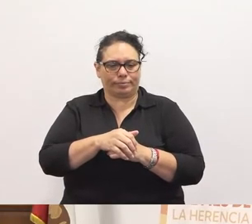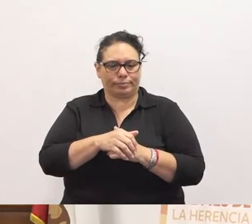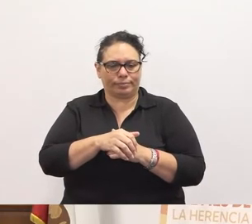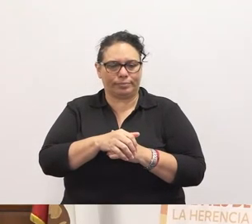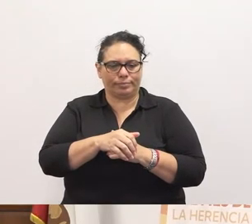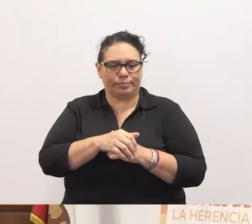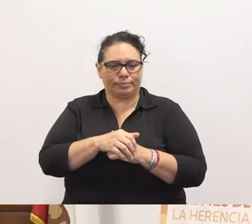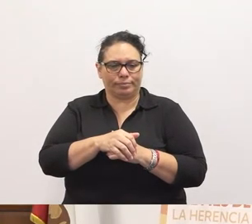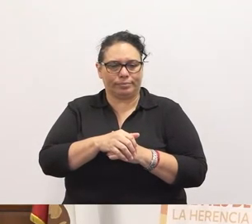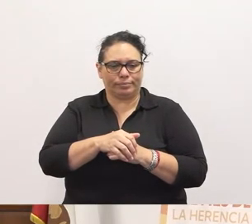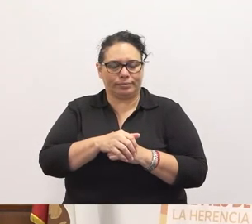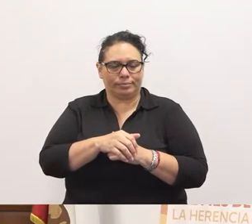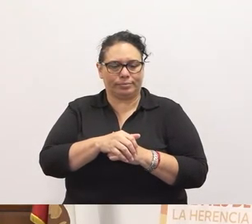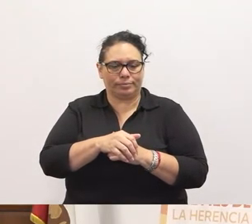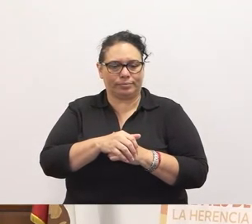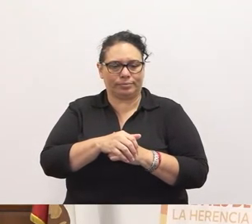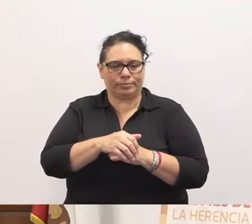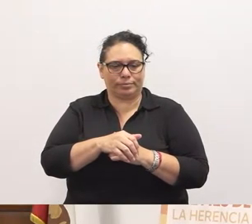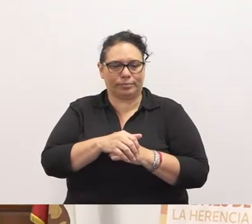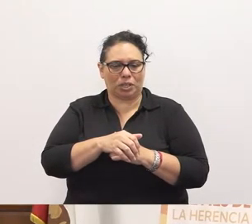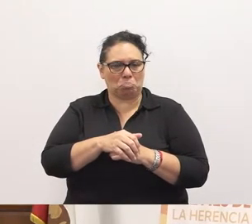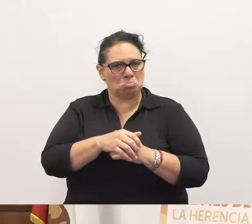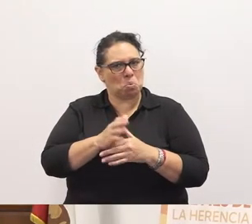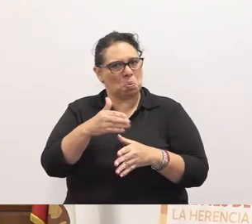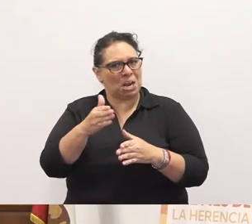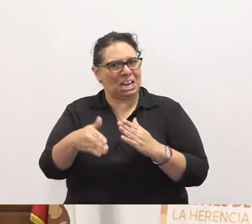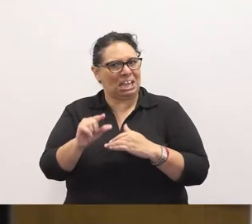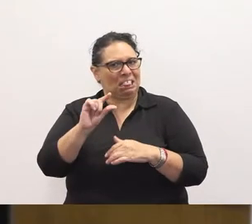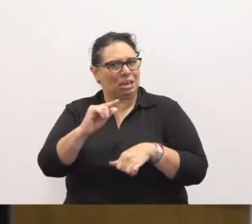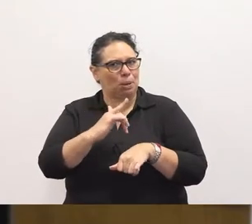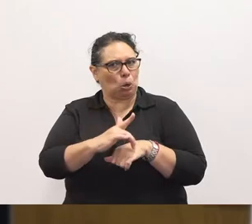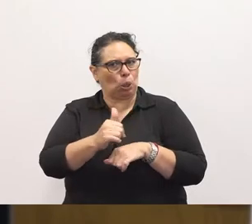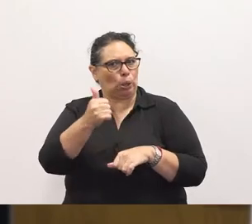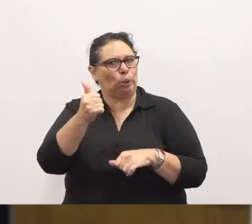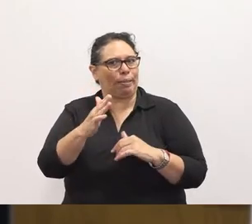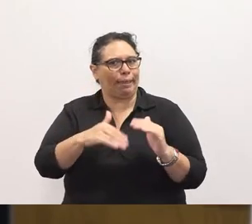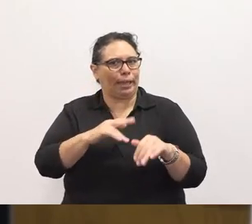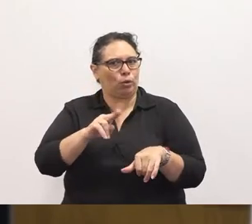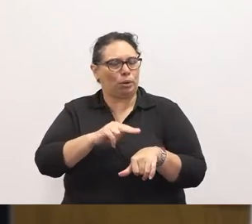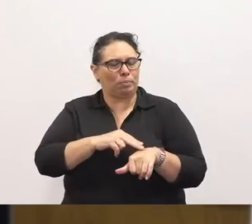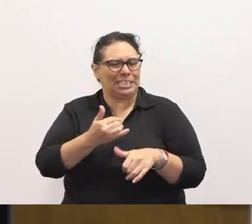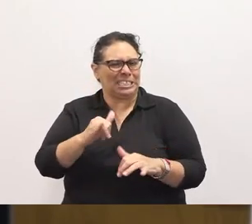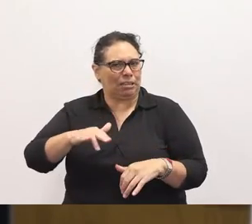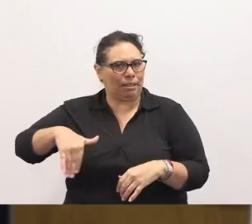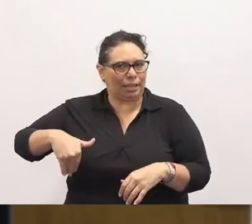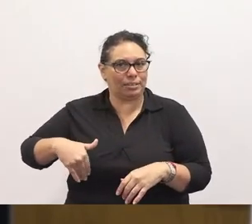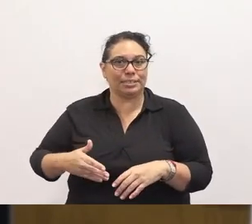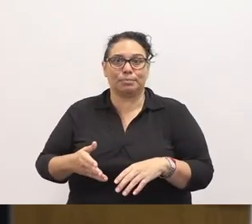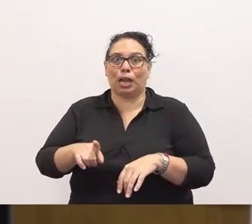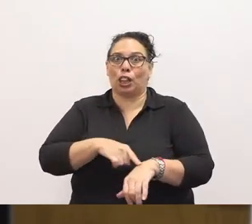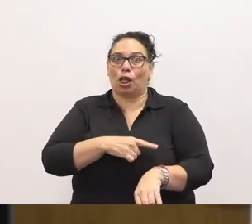it's getting, we're ended a little earlier than usual, but still fairly late. So, and it's been a long day,